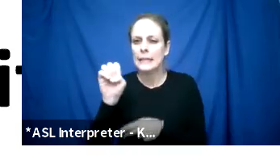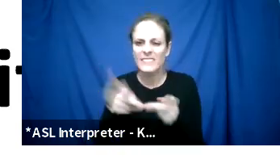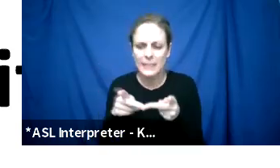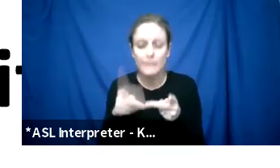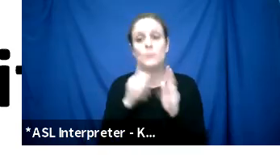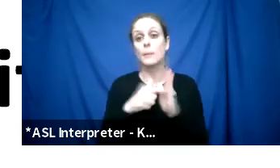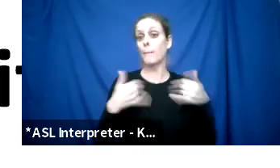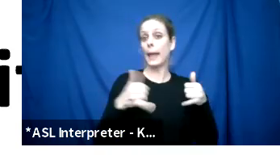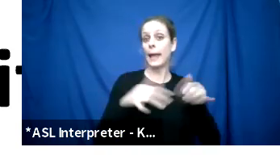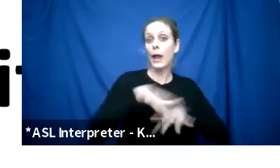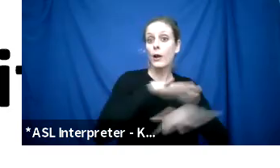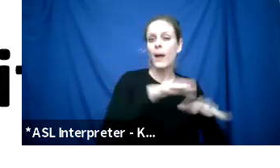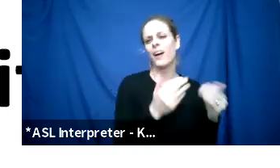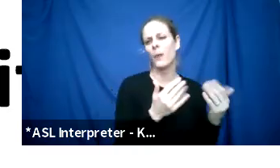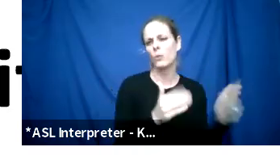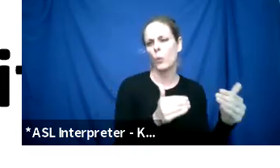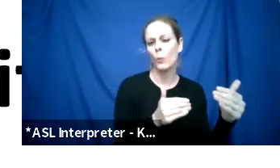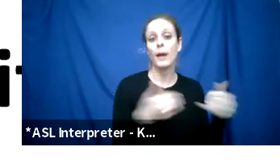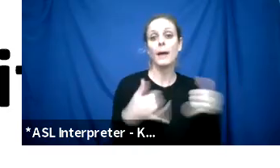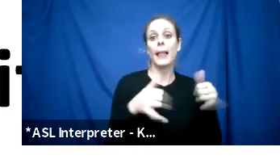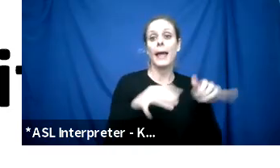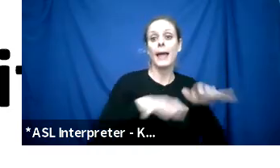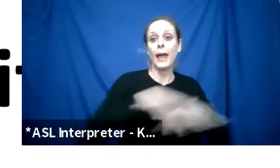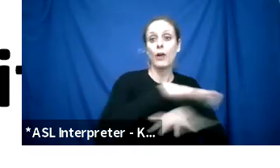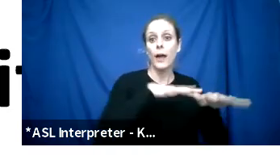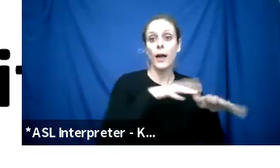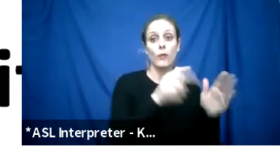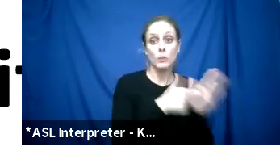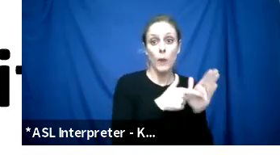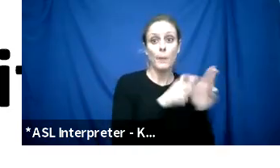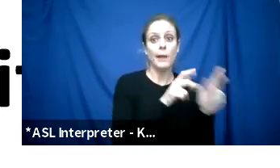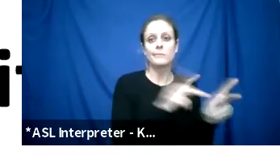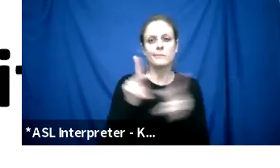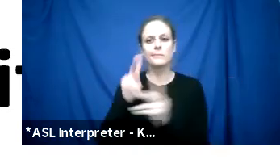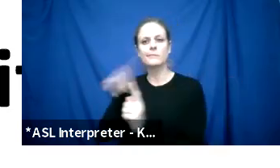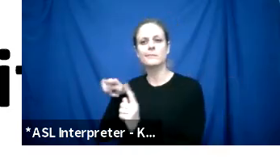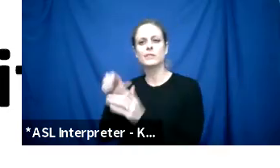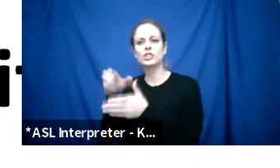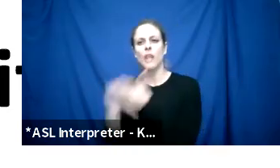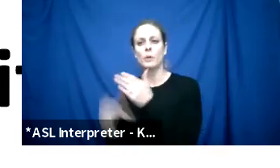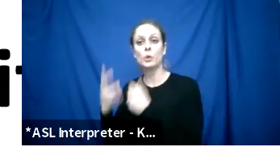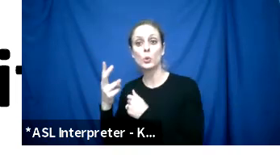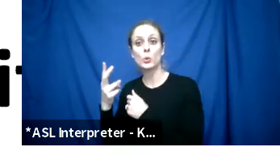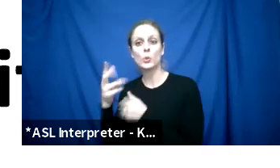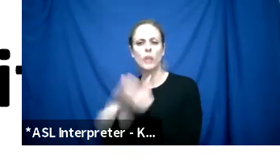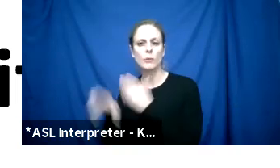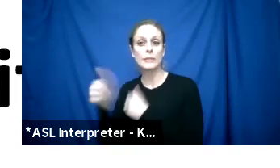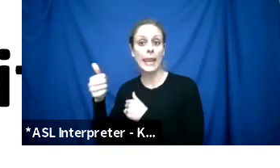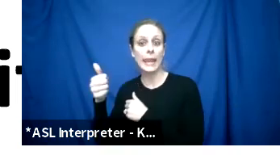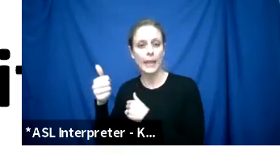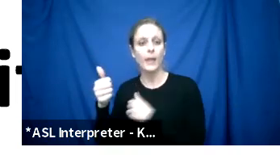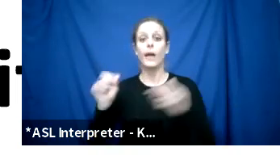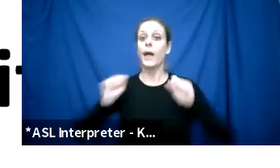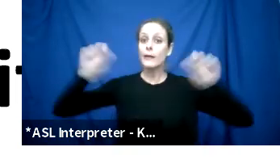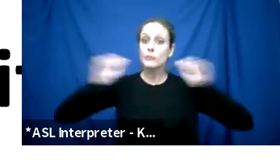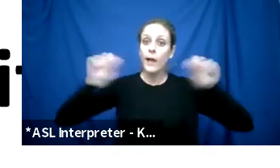in some waiting room, you'd be looking for the play area requirements you find in chapter 2 and chapter 10. How about an exercise or workout room,